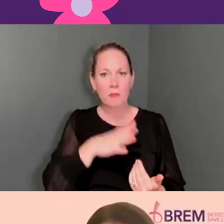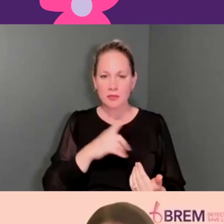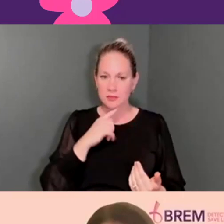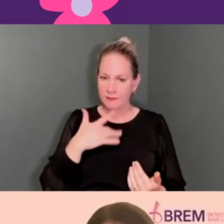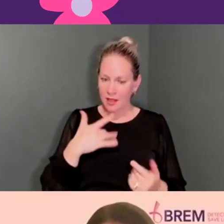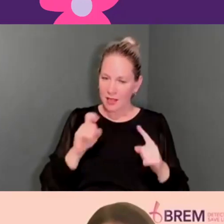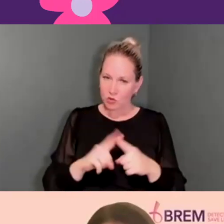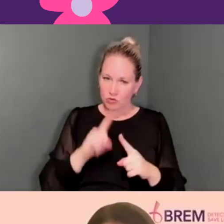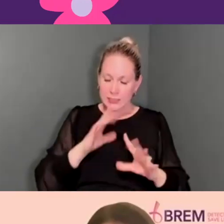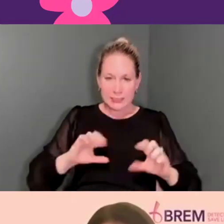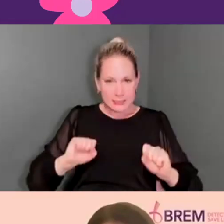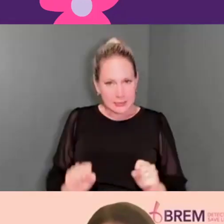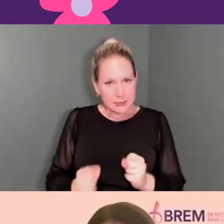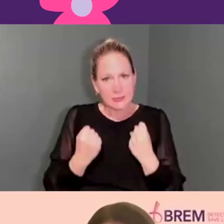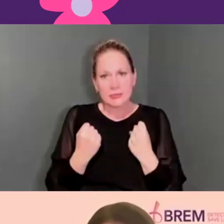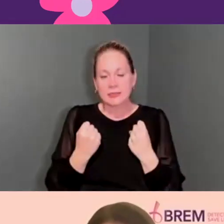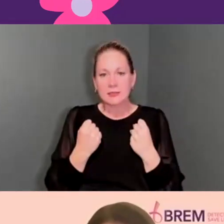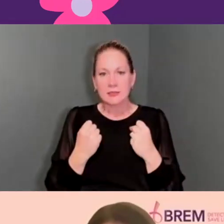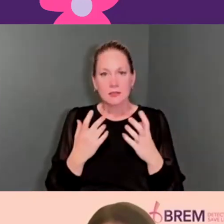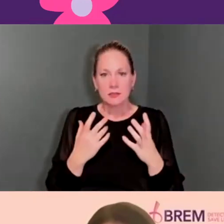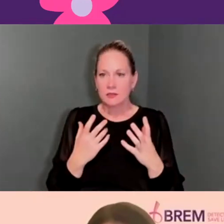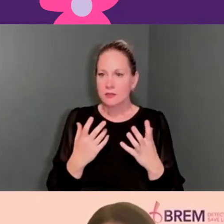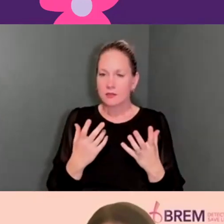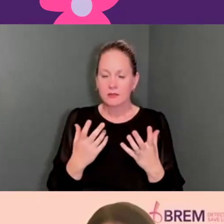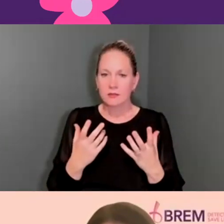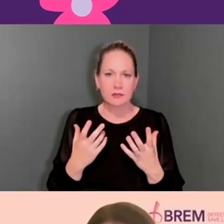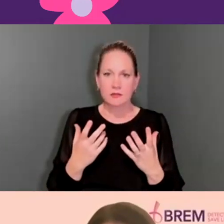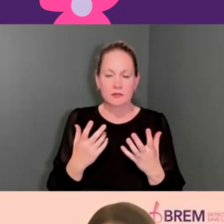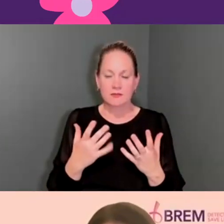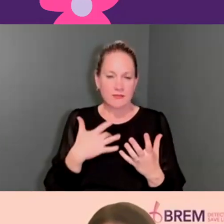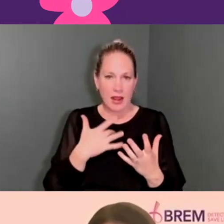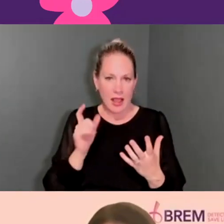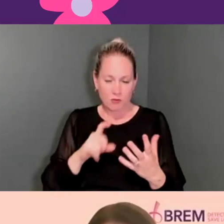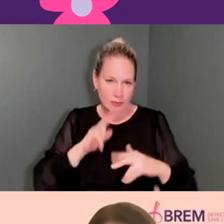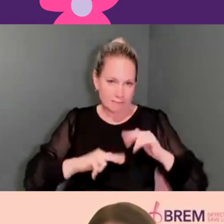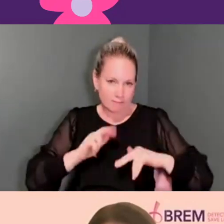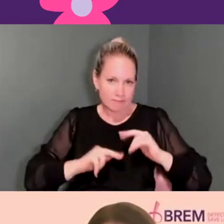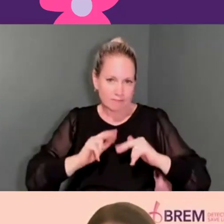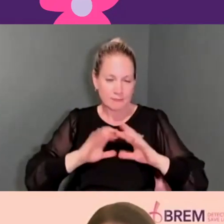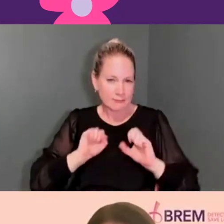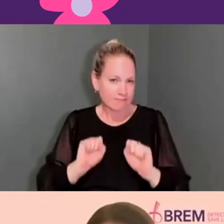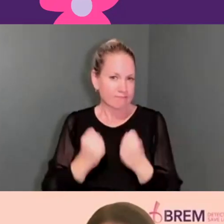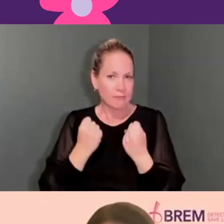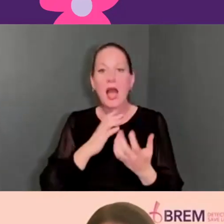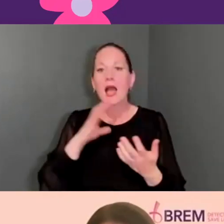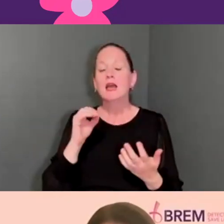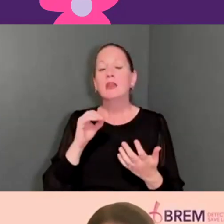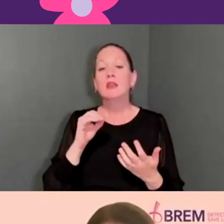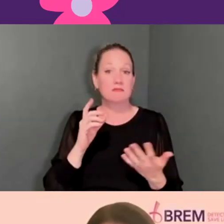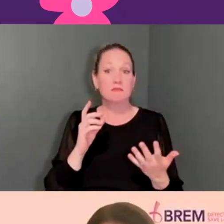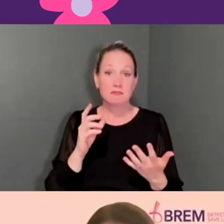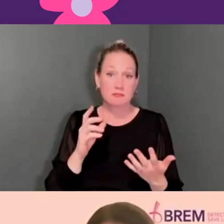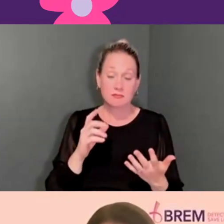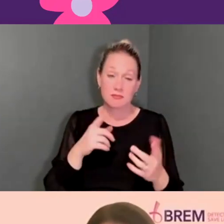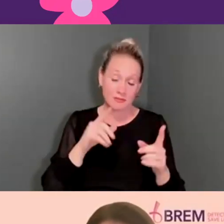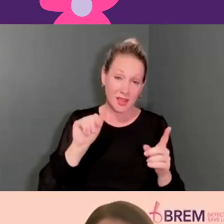the confidence in their bodies, and some of them actually did bring, and I think actually, Athena,